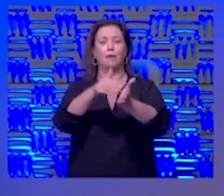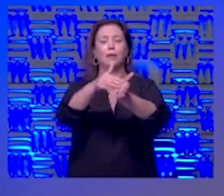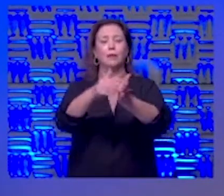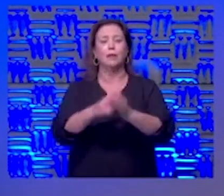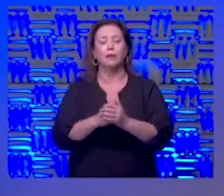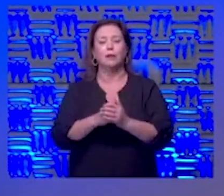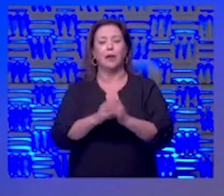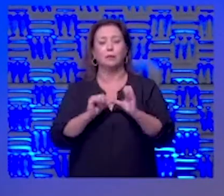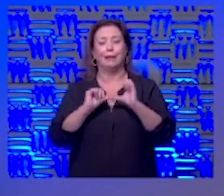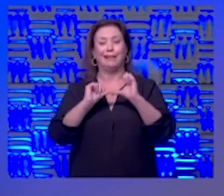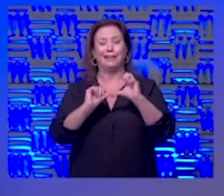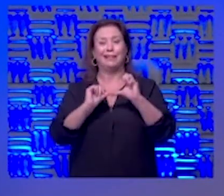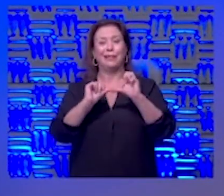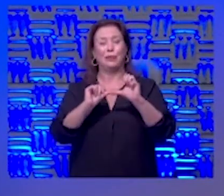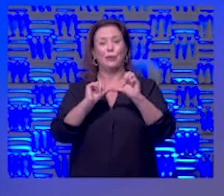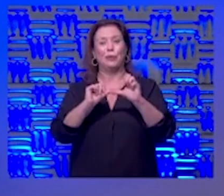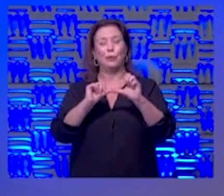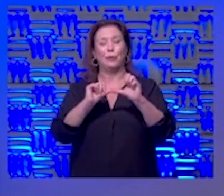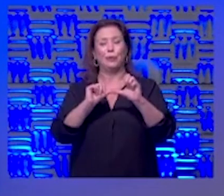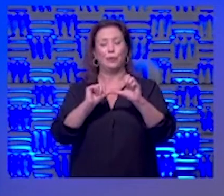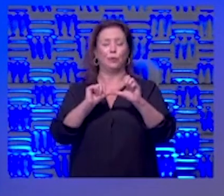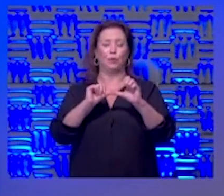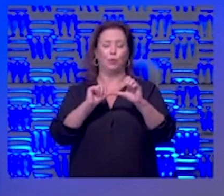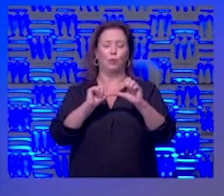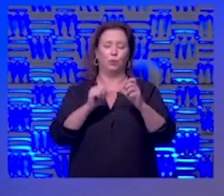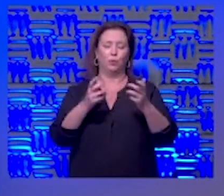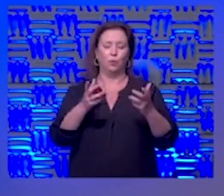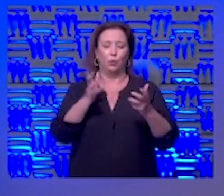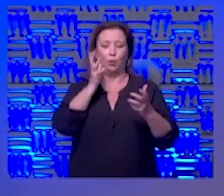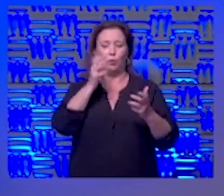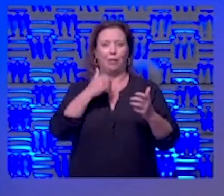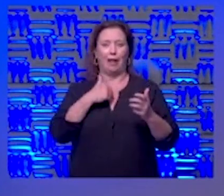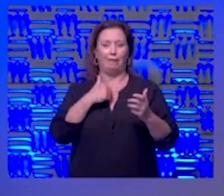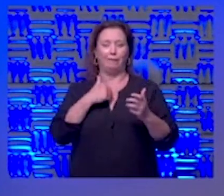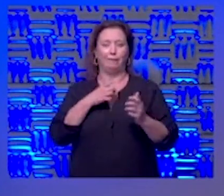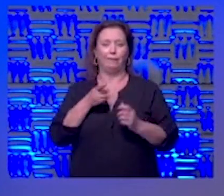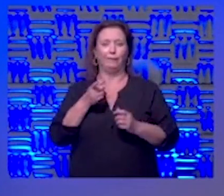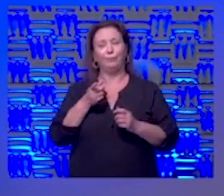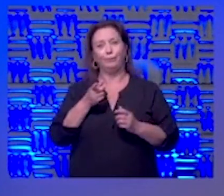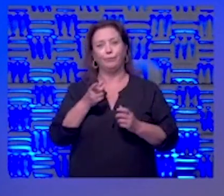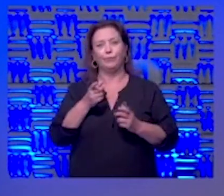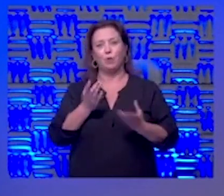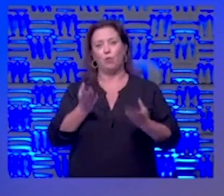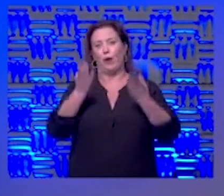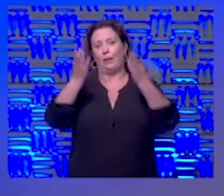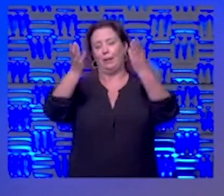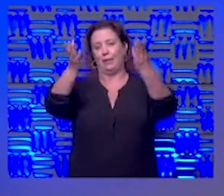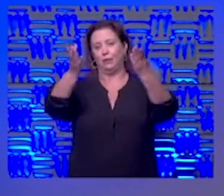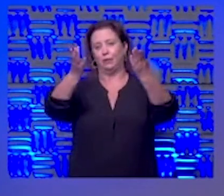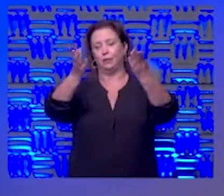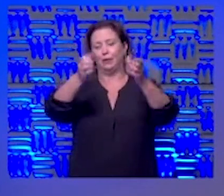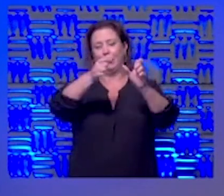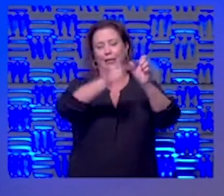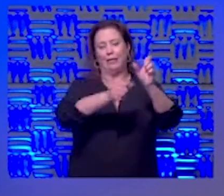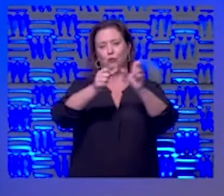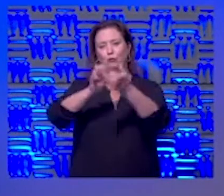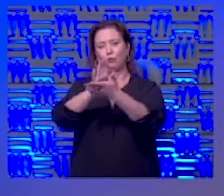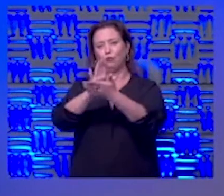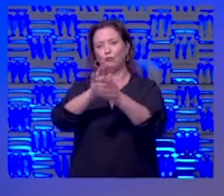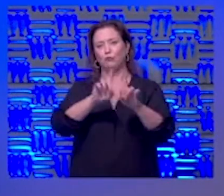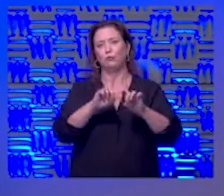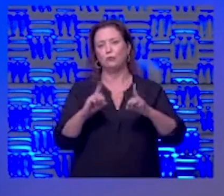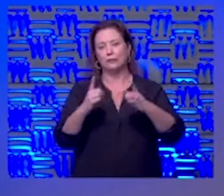as we move further into this, we will have those types of recommendations made by each school district and